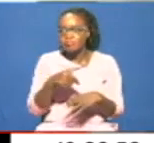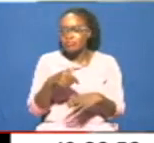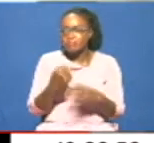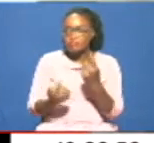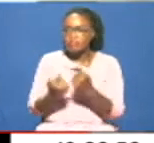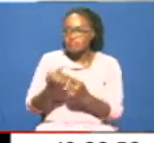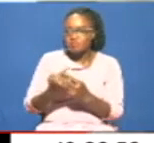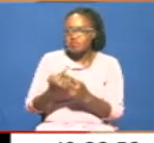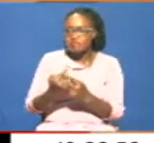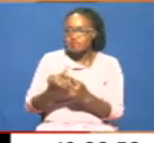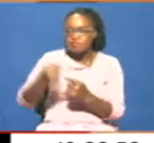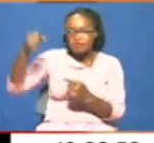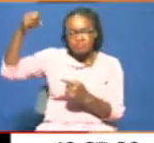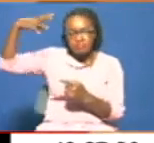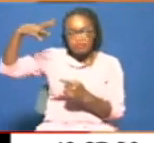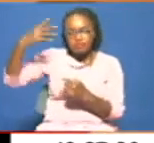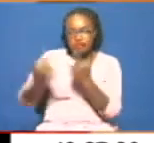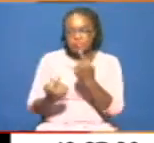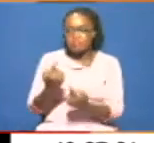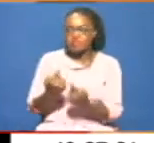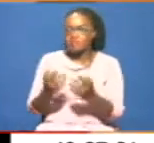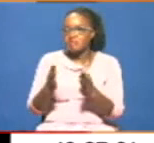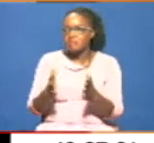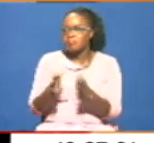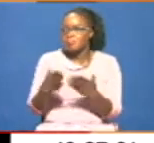electric pressure cookers or